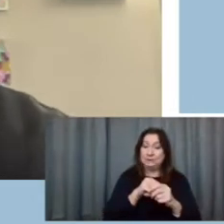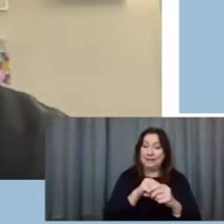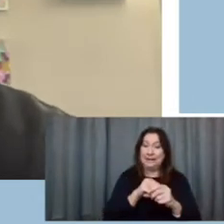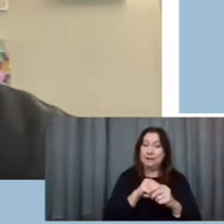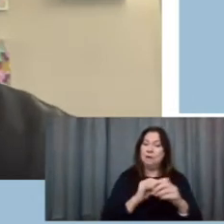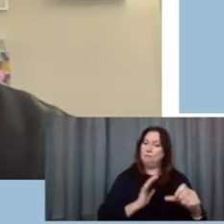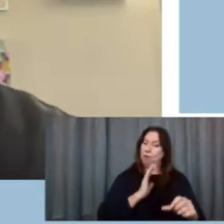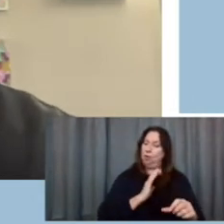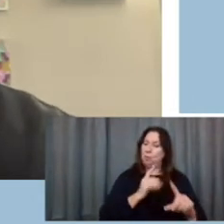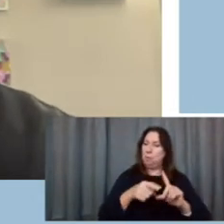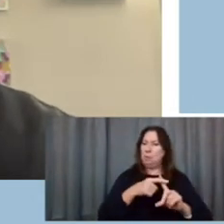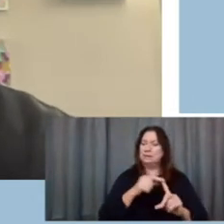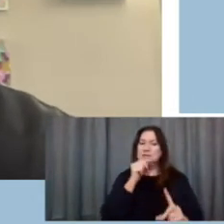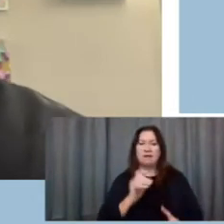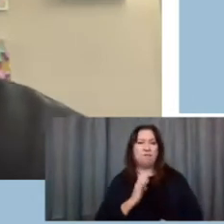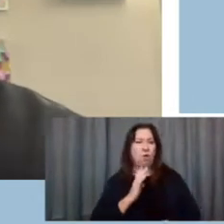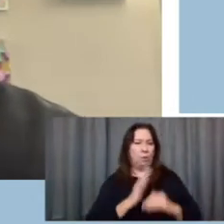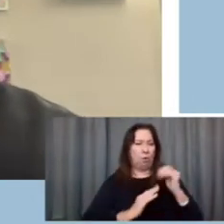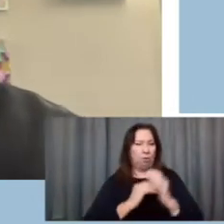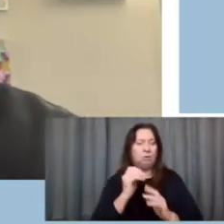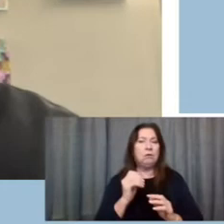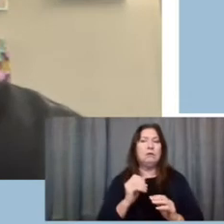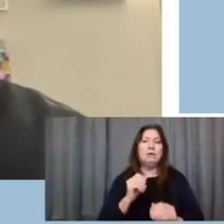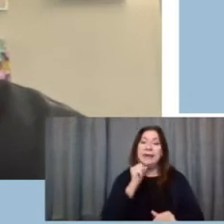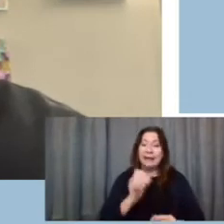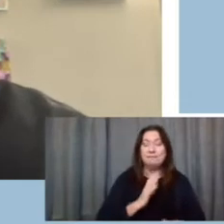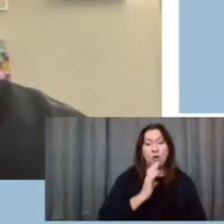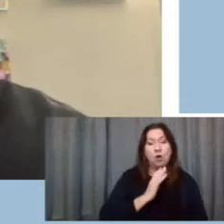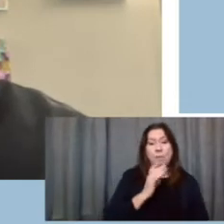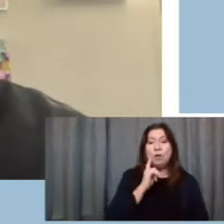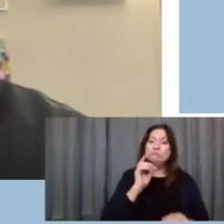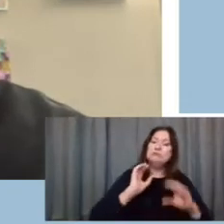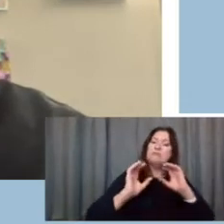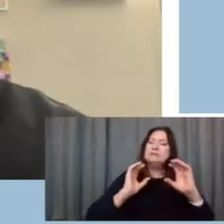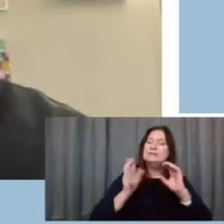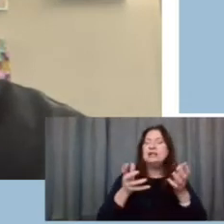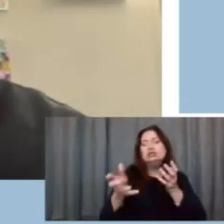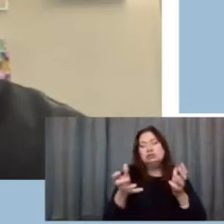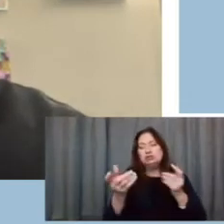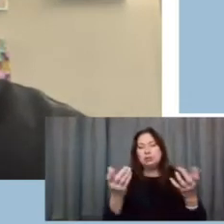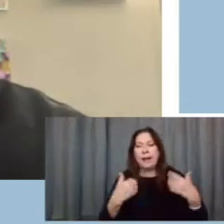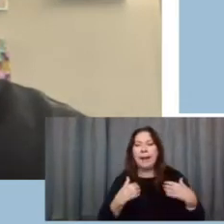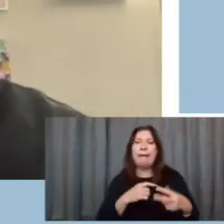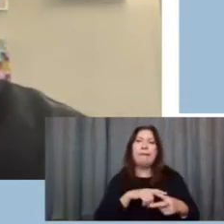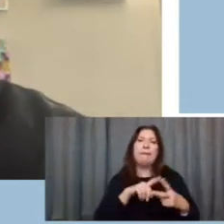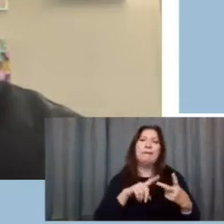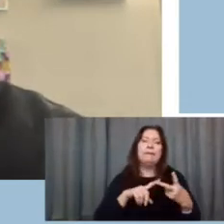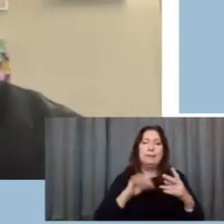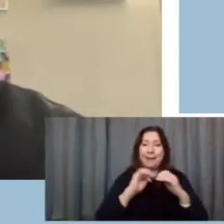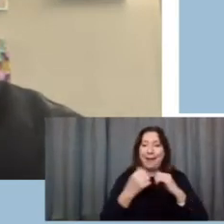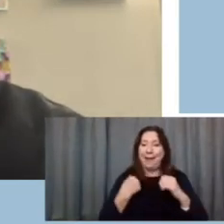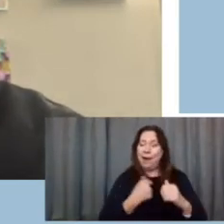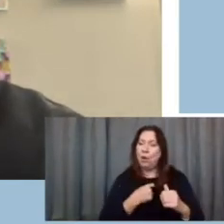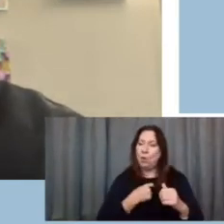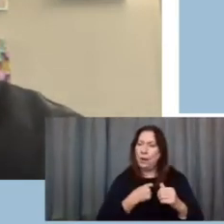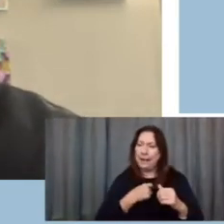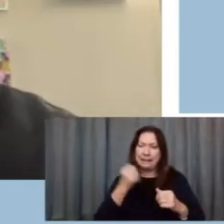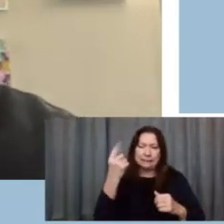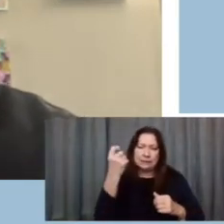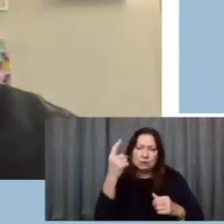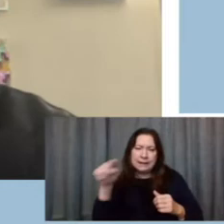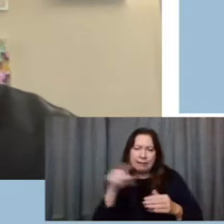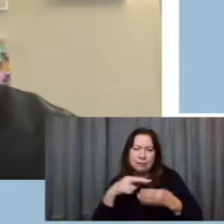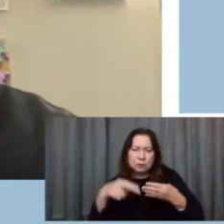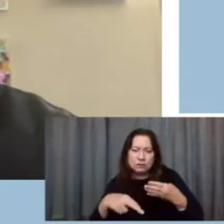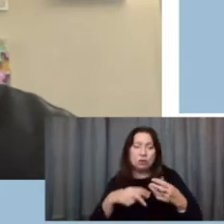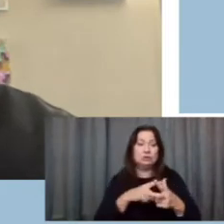in our work, right? And so informally, it's in the conversations that we're having, it's in how we're interpreting the results. And